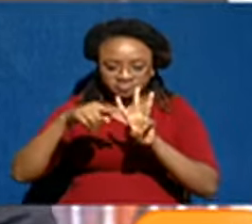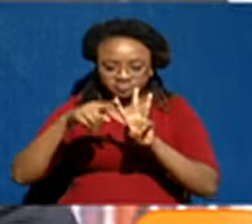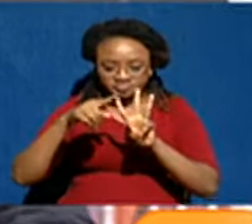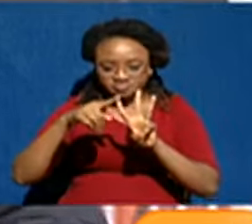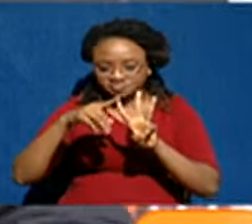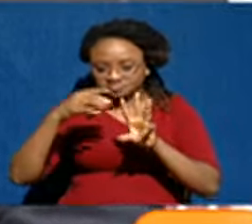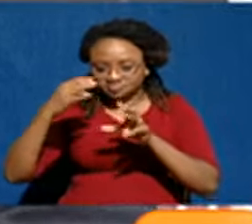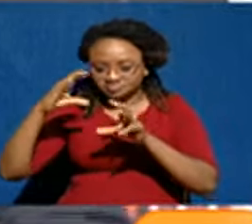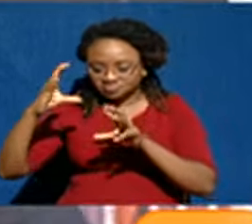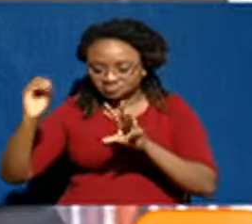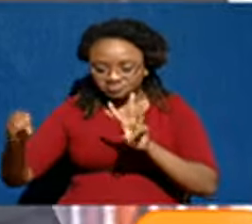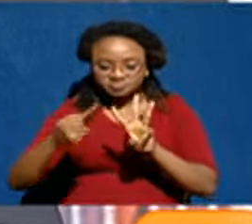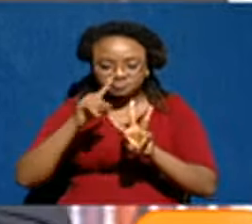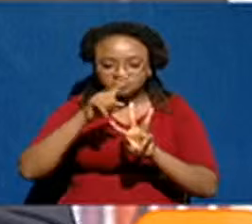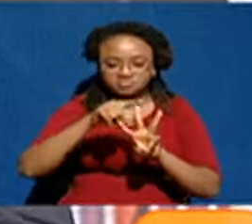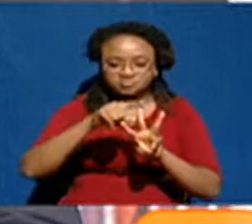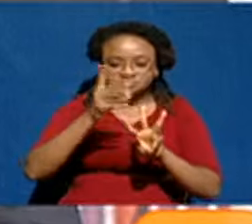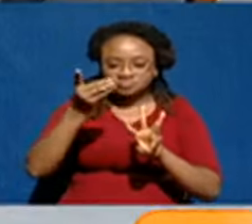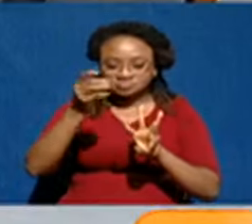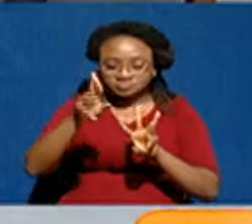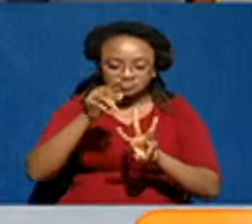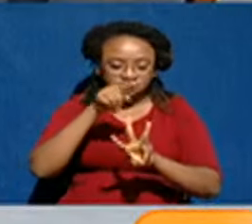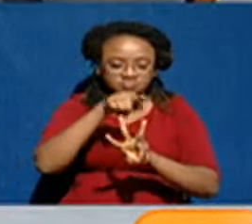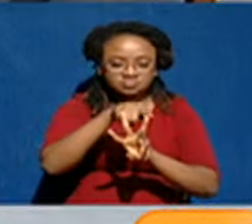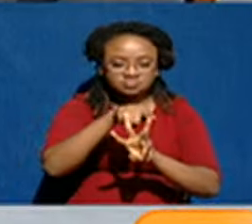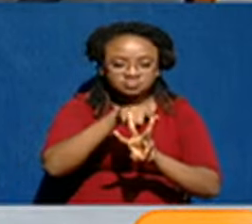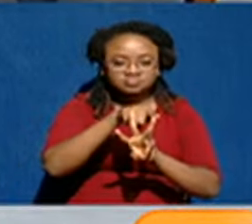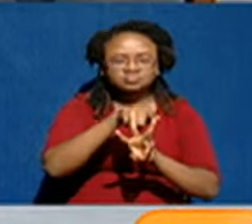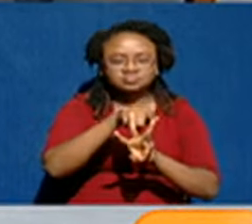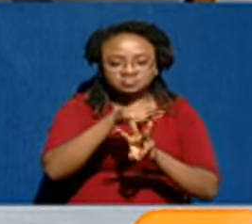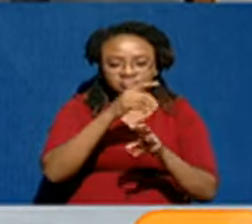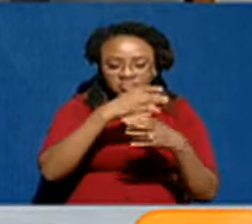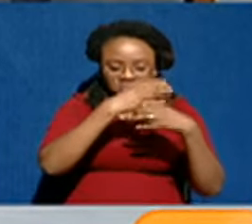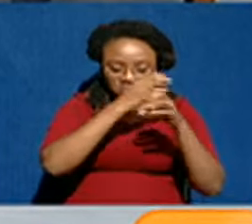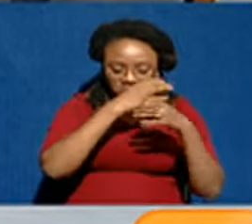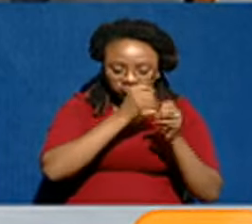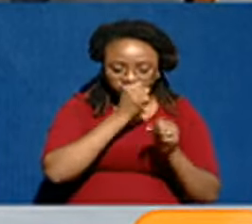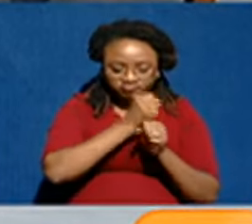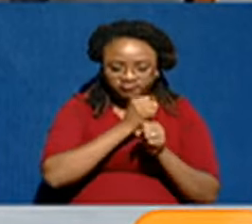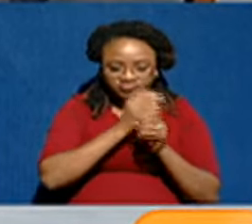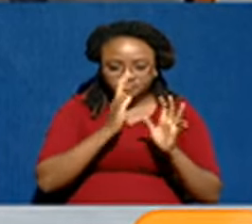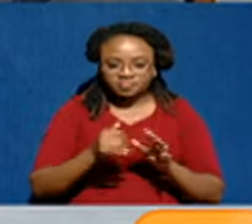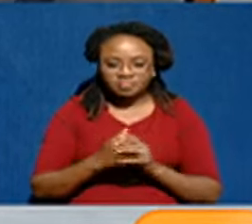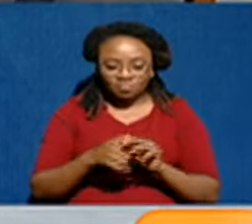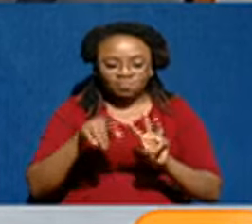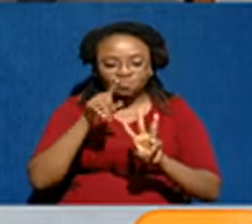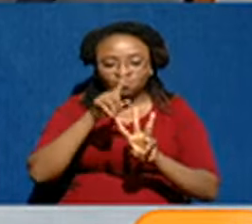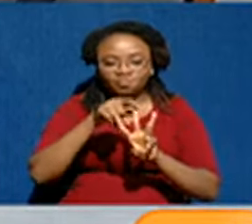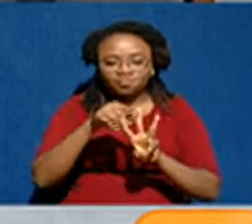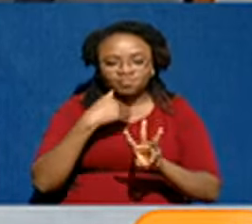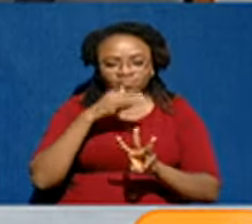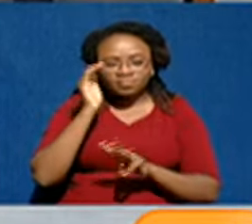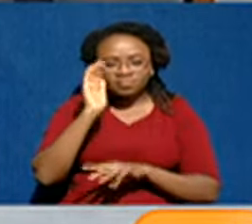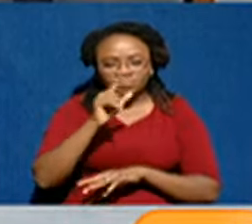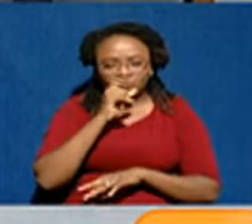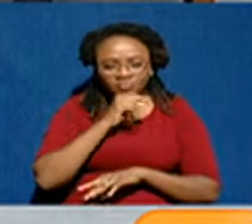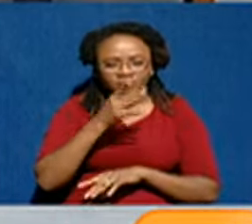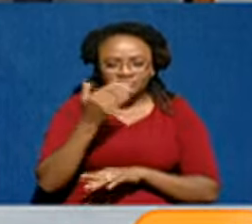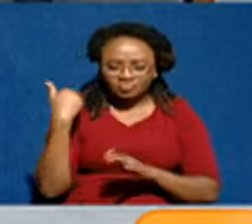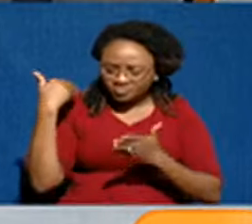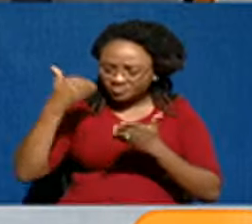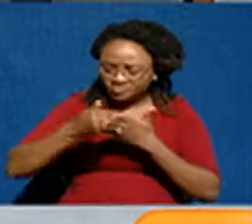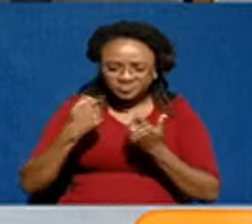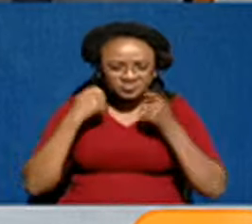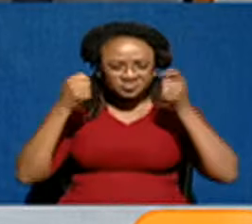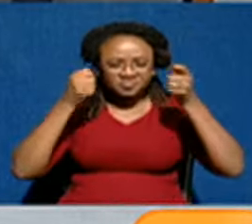Nyakundi representing NAMLO. Gentlemen, continuing with our conversation. Dr. Atellah, I asked you before the break, I said, look, you have a history of strikes. And